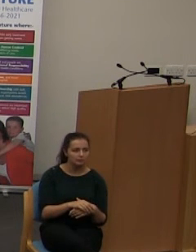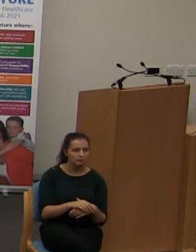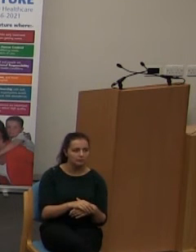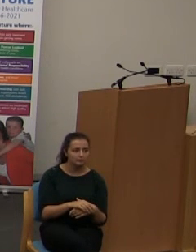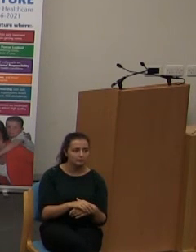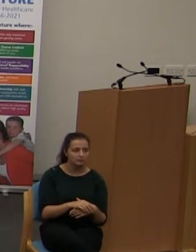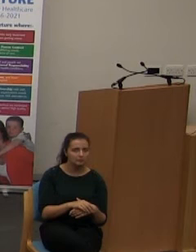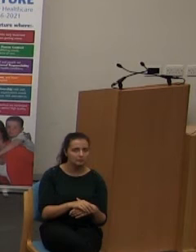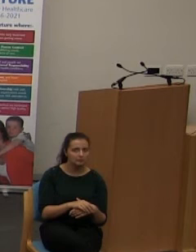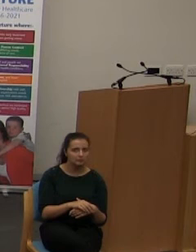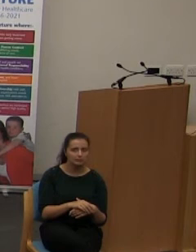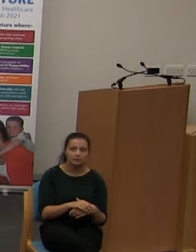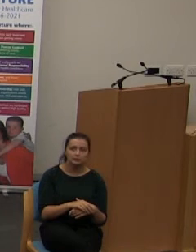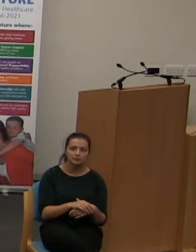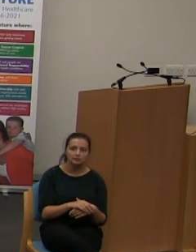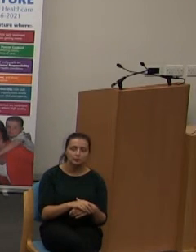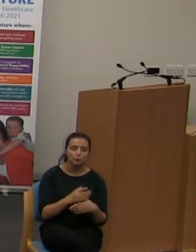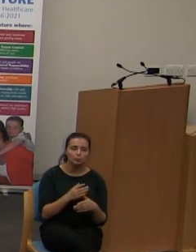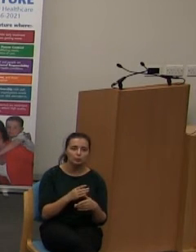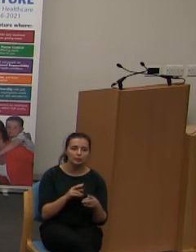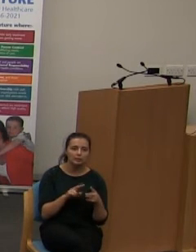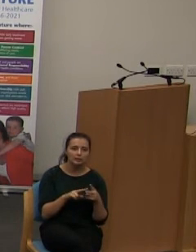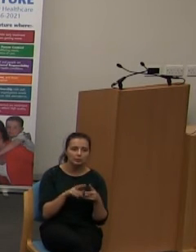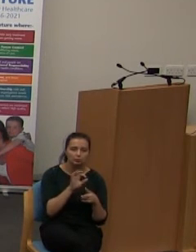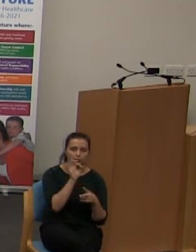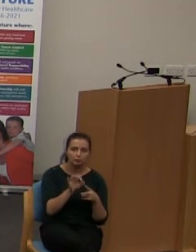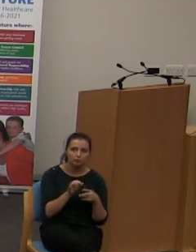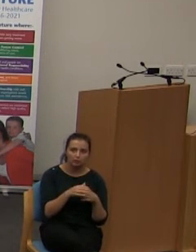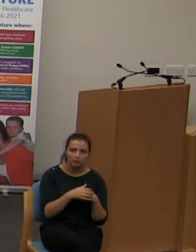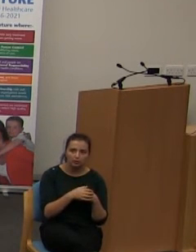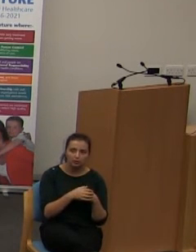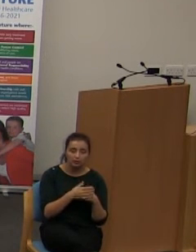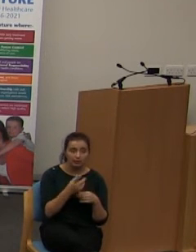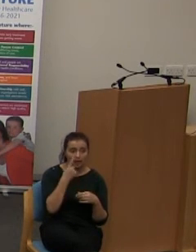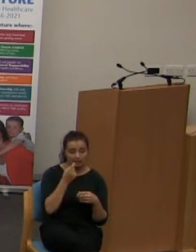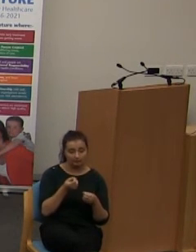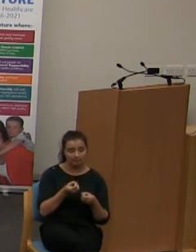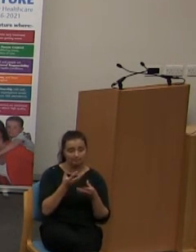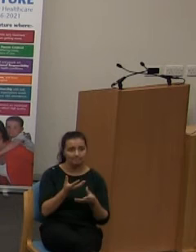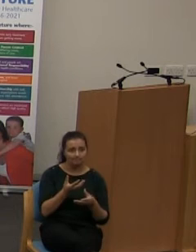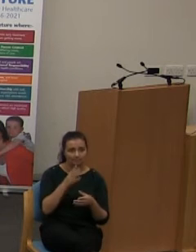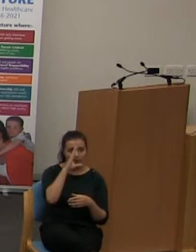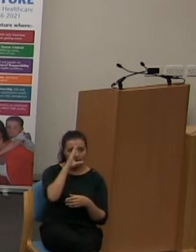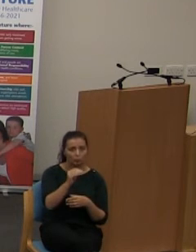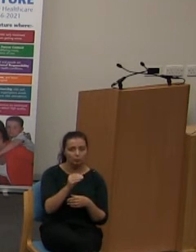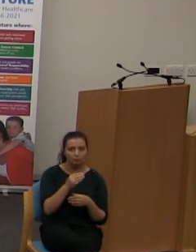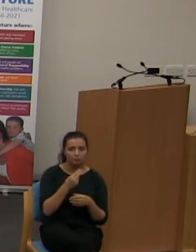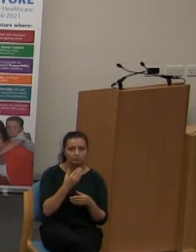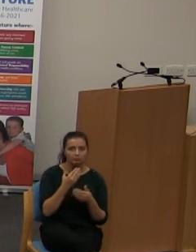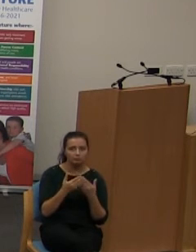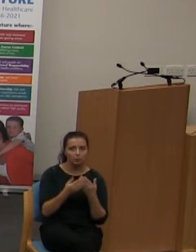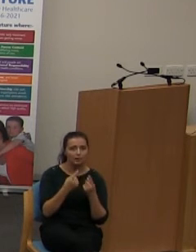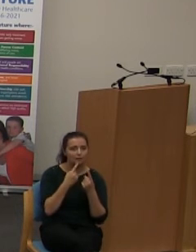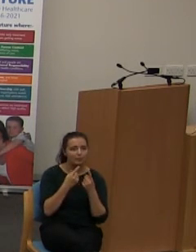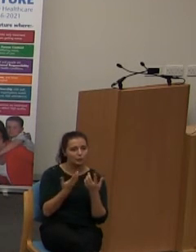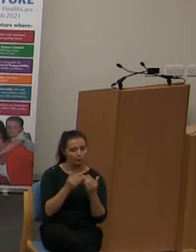central service. So my central question is, you know, can you tell us a little bit more about what further development you're going to undertake